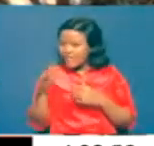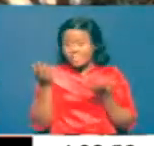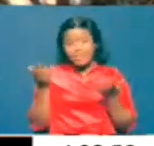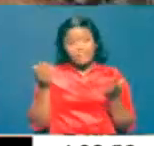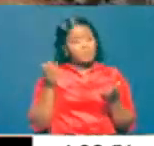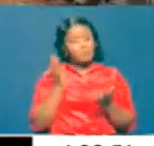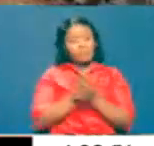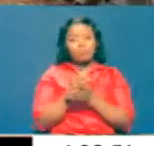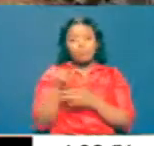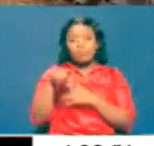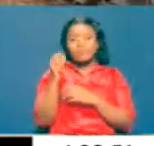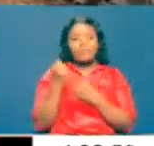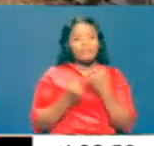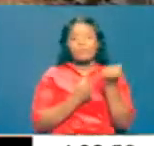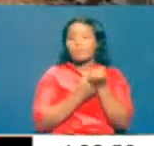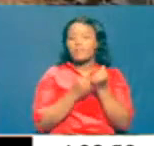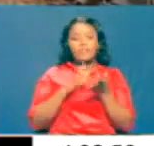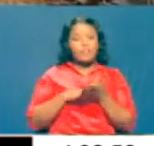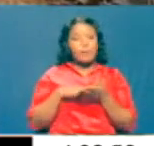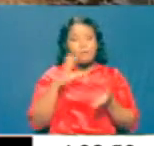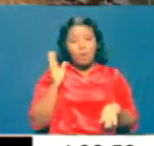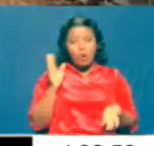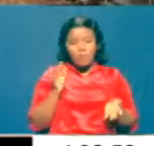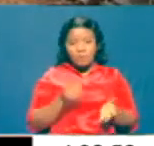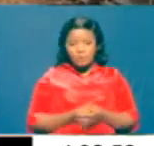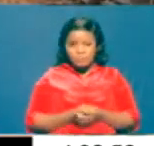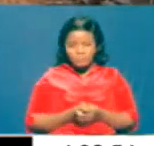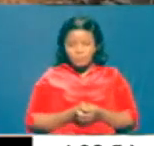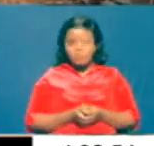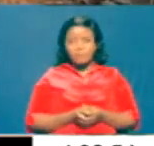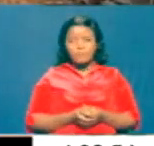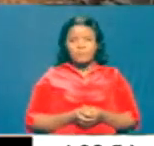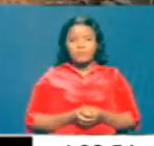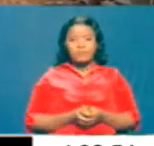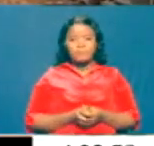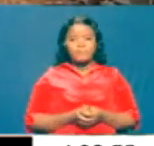itarajia imetusaidia sana. Reporting for Lunchtime News, my name is Jelis Aladi.